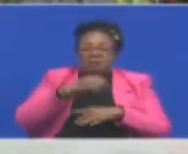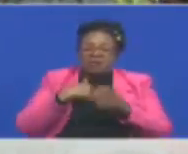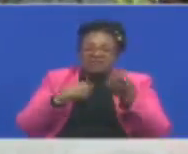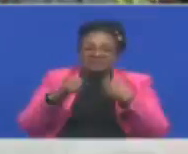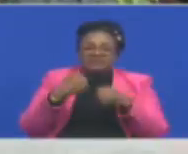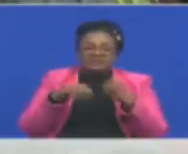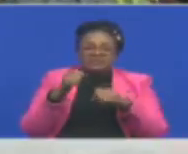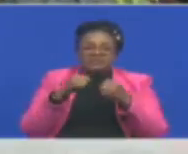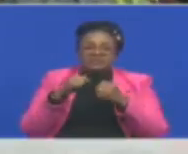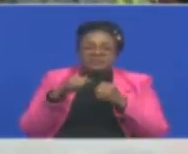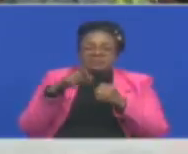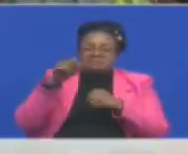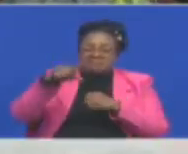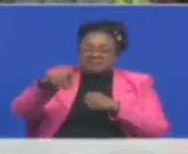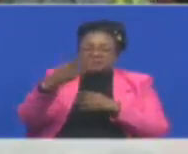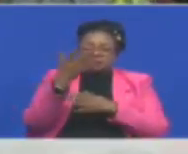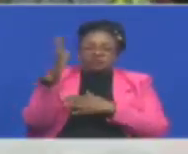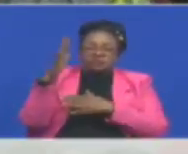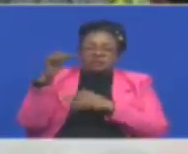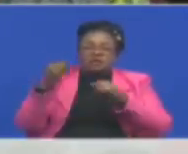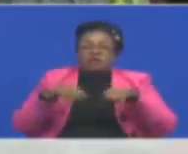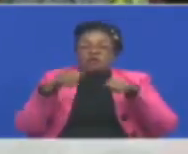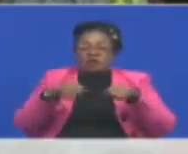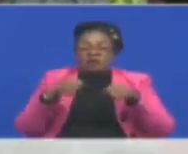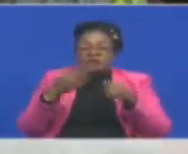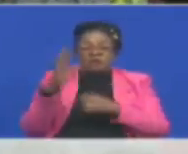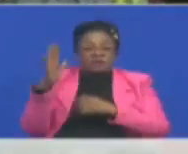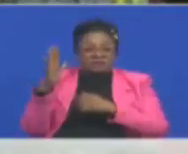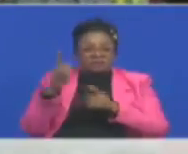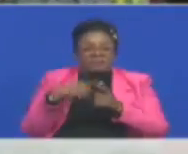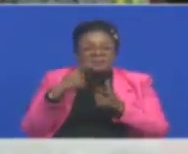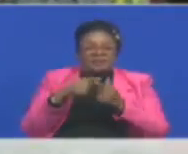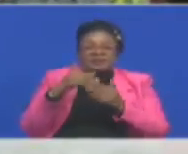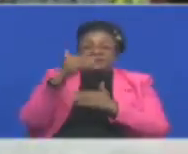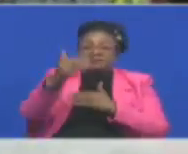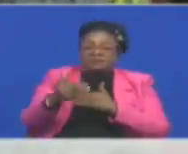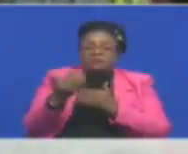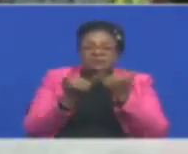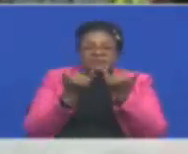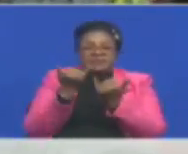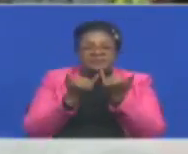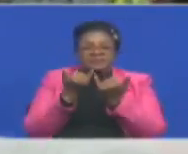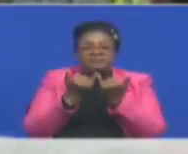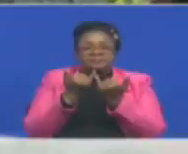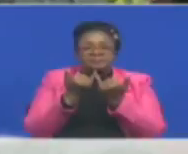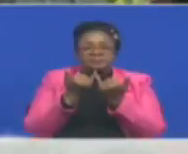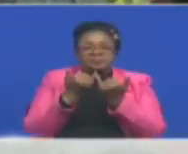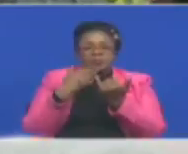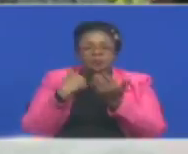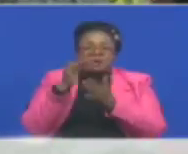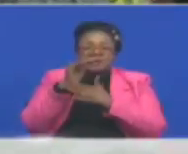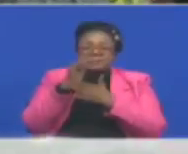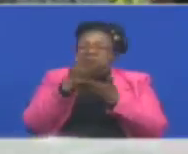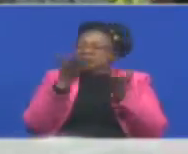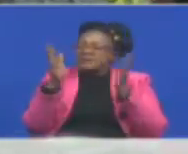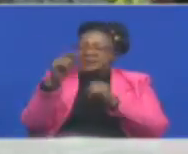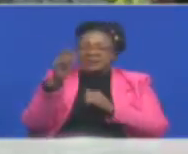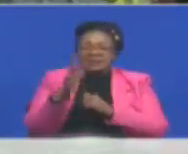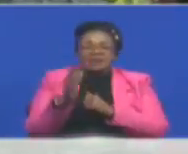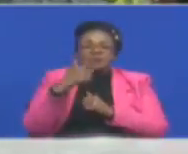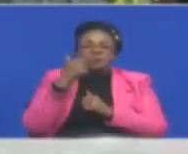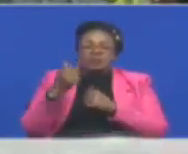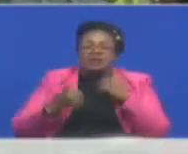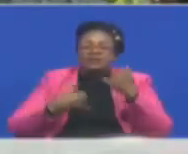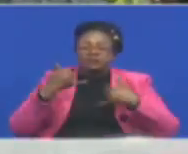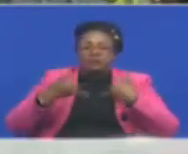of tree planting at Ngong Forest. Then after, on Saturday, we want to call upon every Kenyan who enjoys a